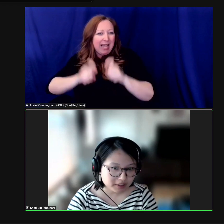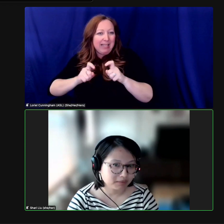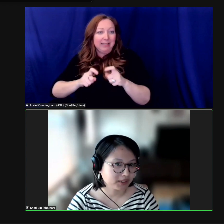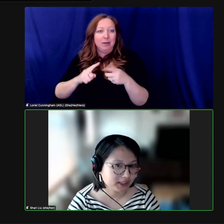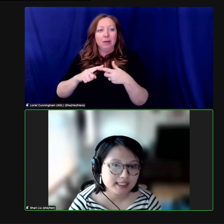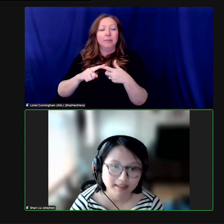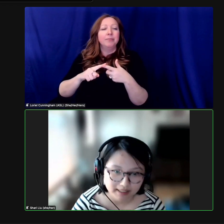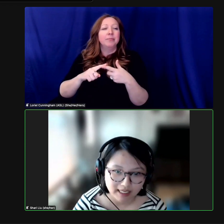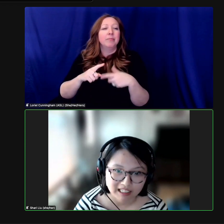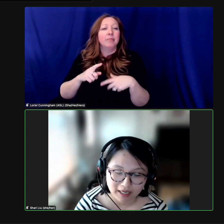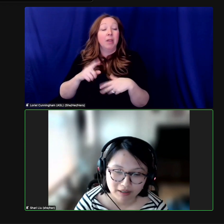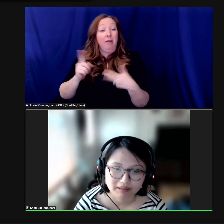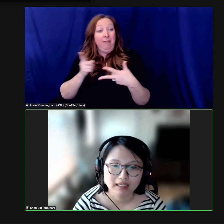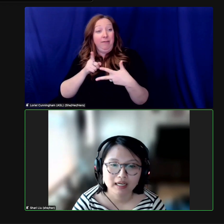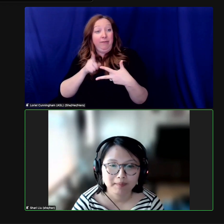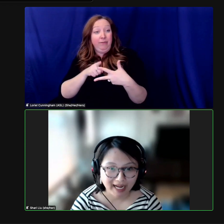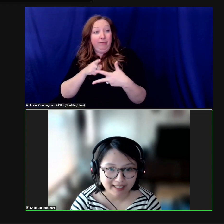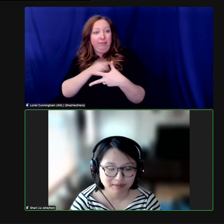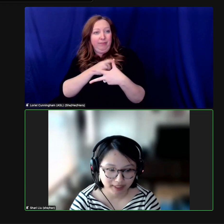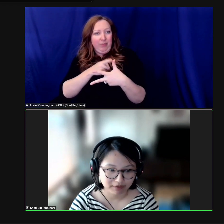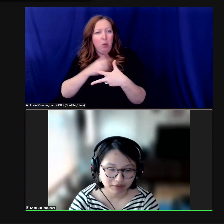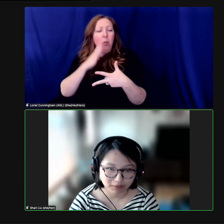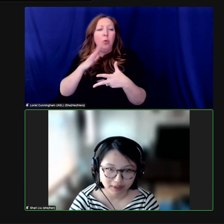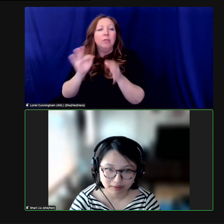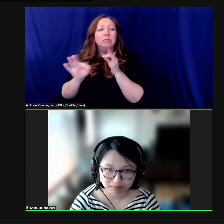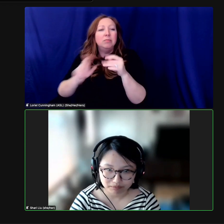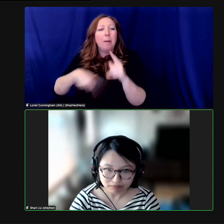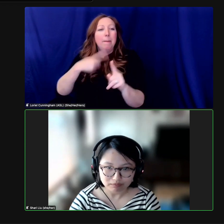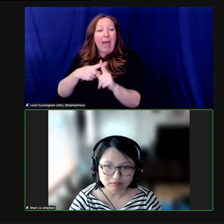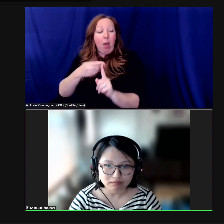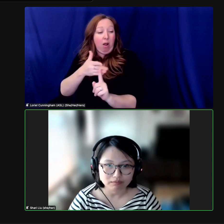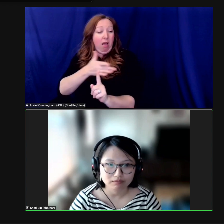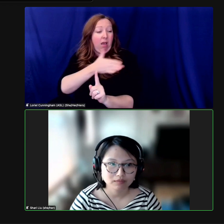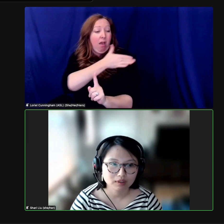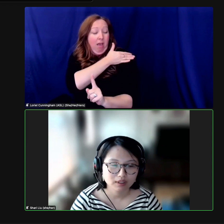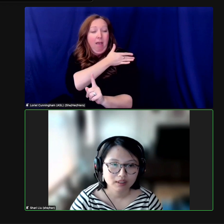But first, we're just going to talk about past behavioral work.